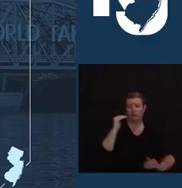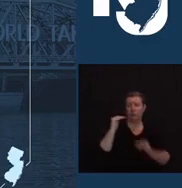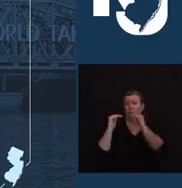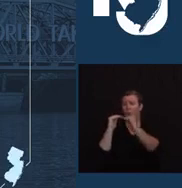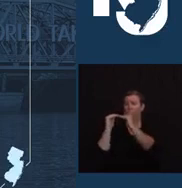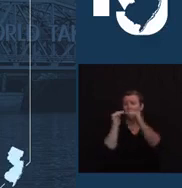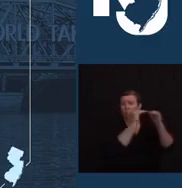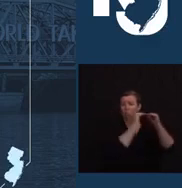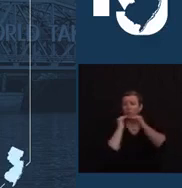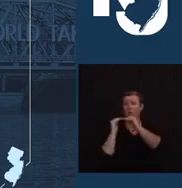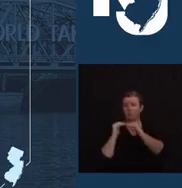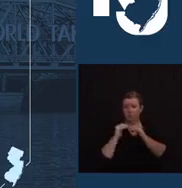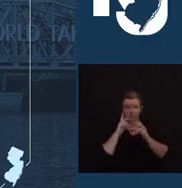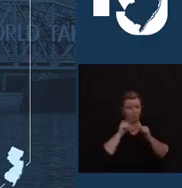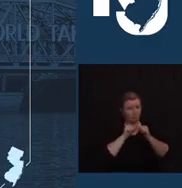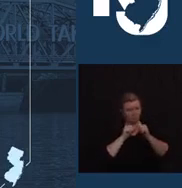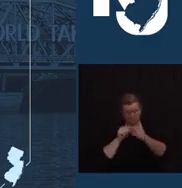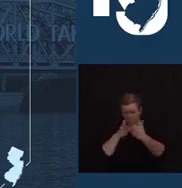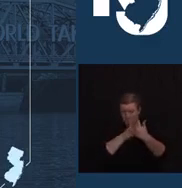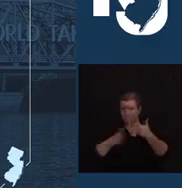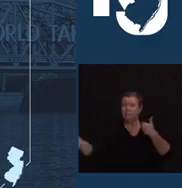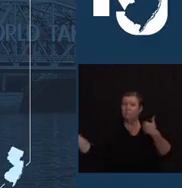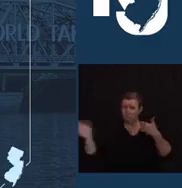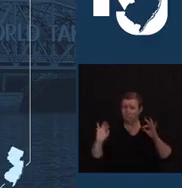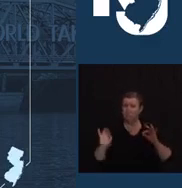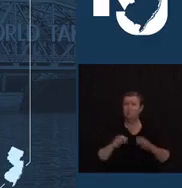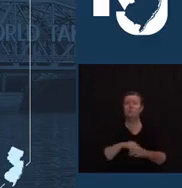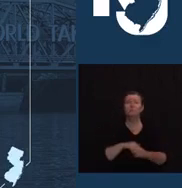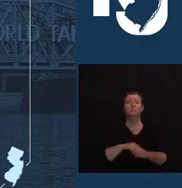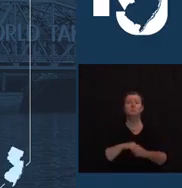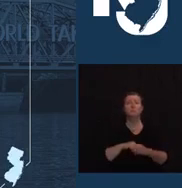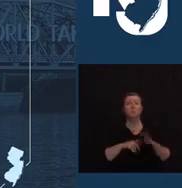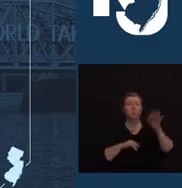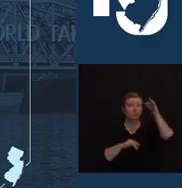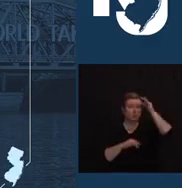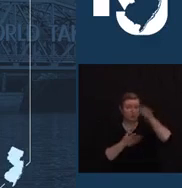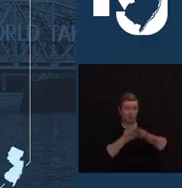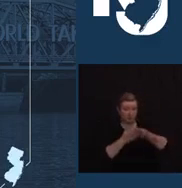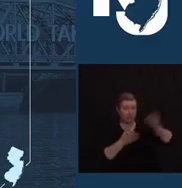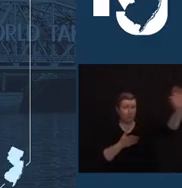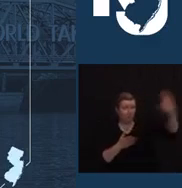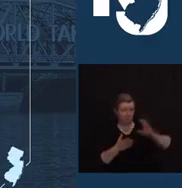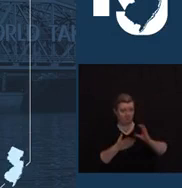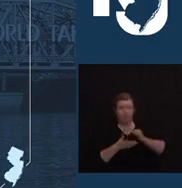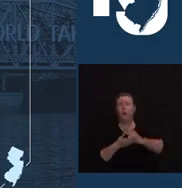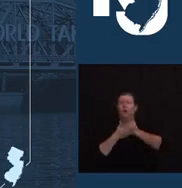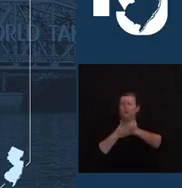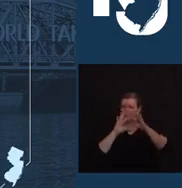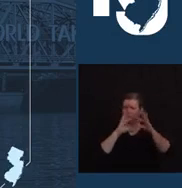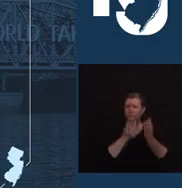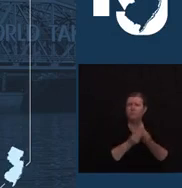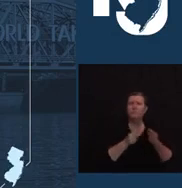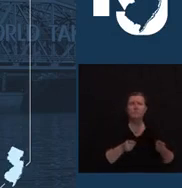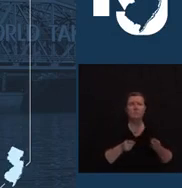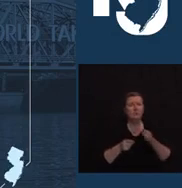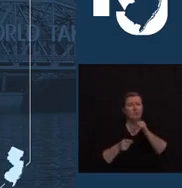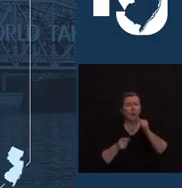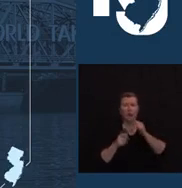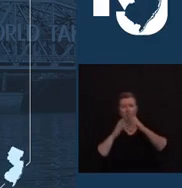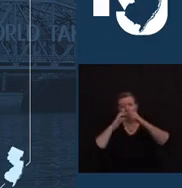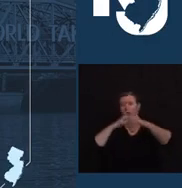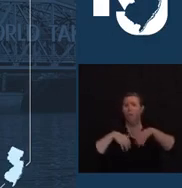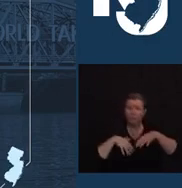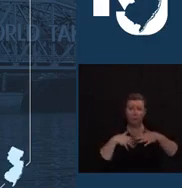recovery. The federal benefit has helped families and kept a stalled economy from falling into an economic collapse. And